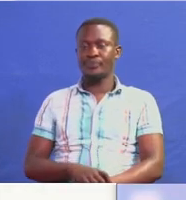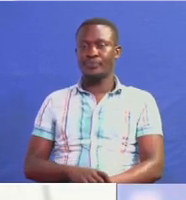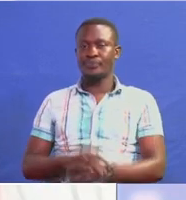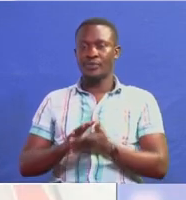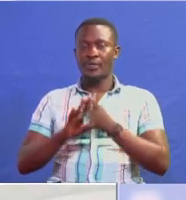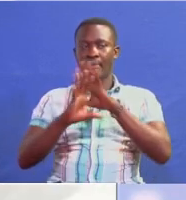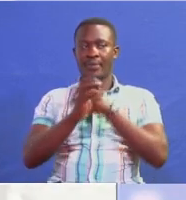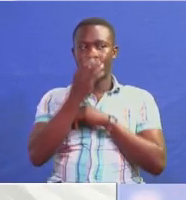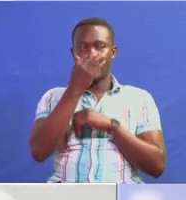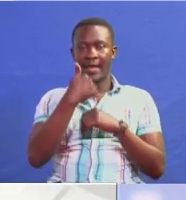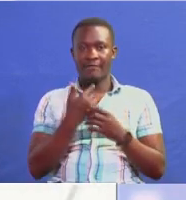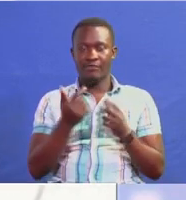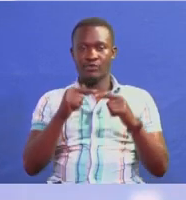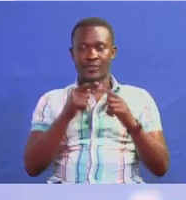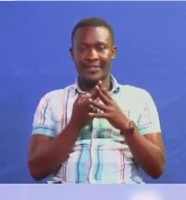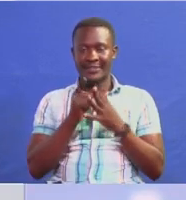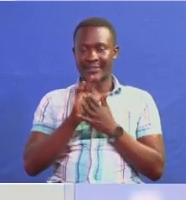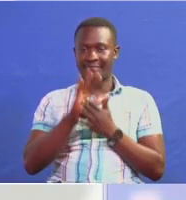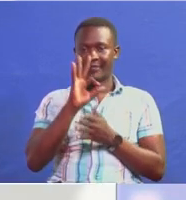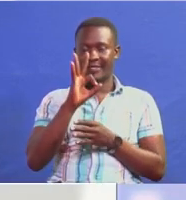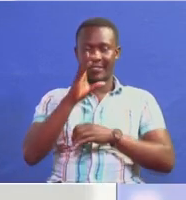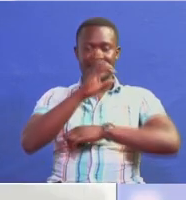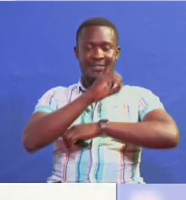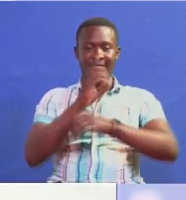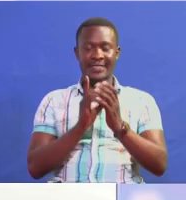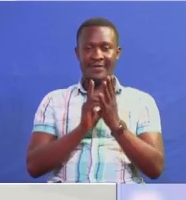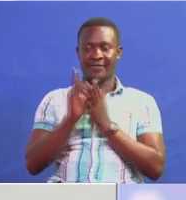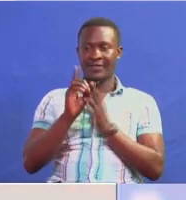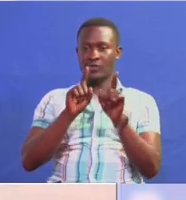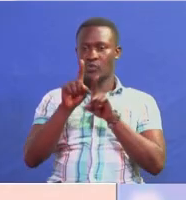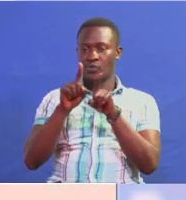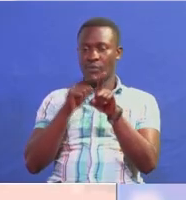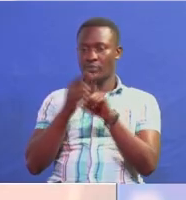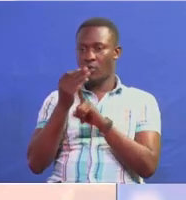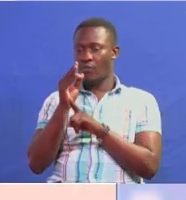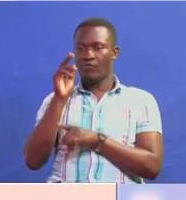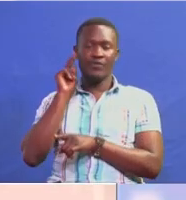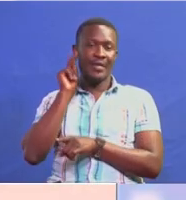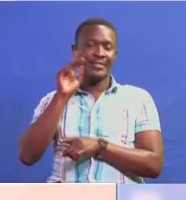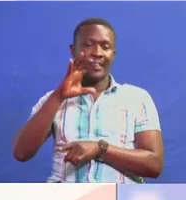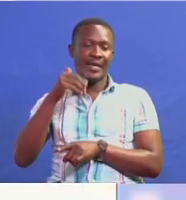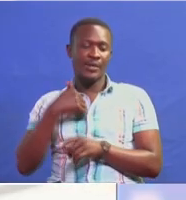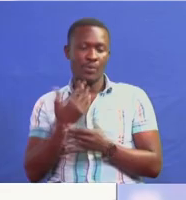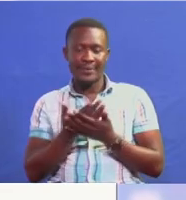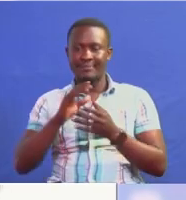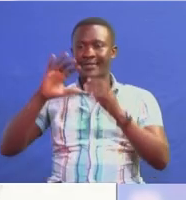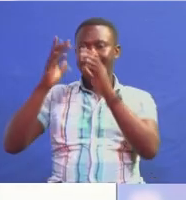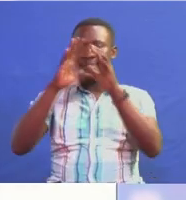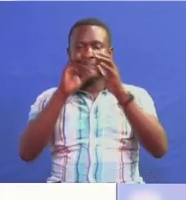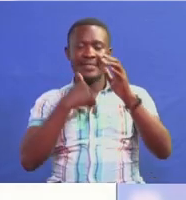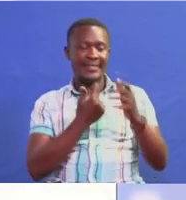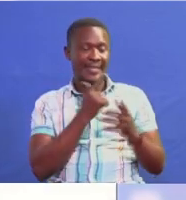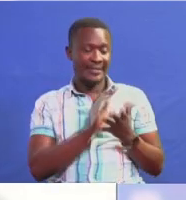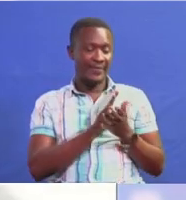President William Ruto has today begun his three-day development tour of Kisii County, where he lauded his broad-based government, stating